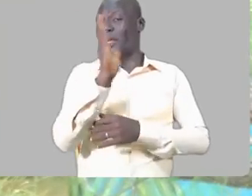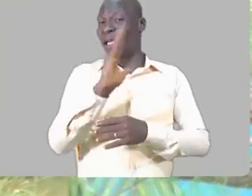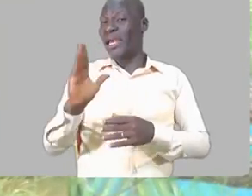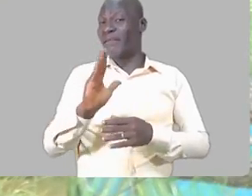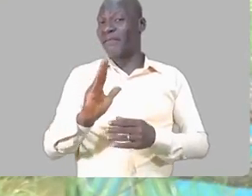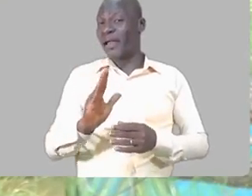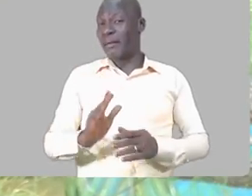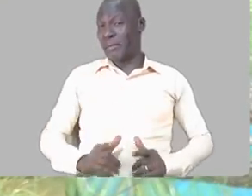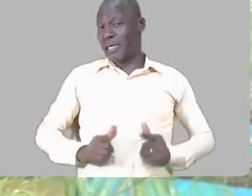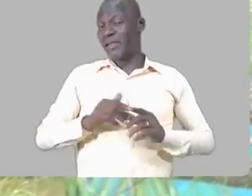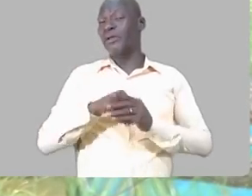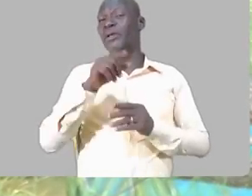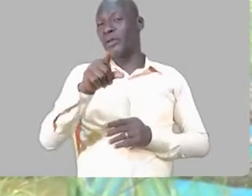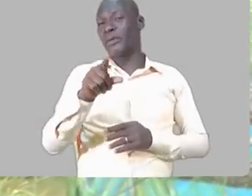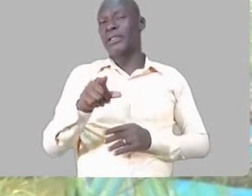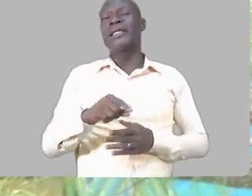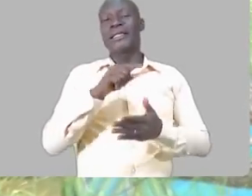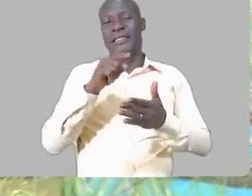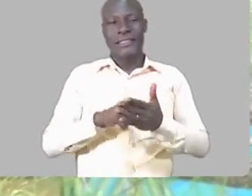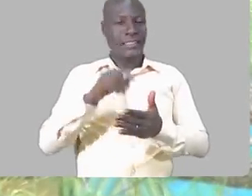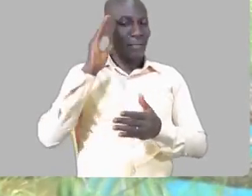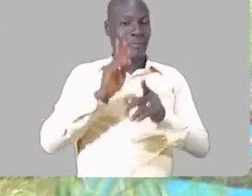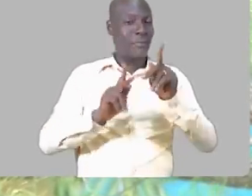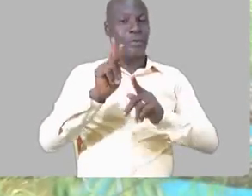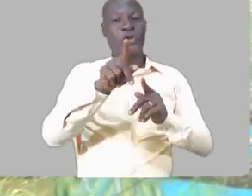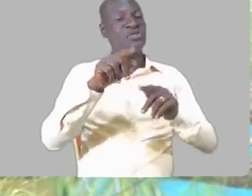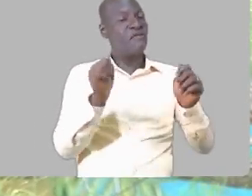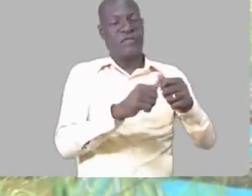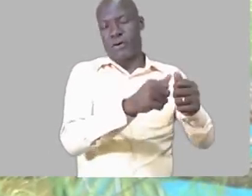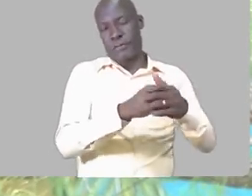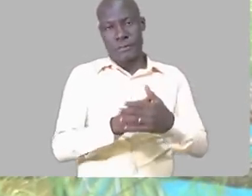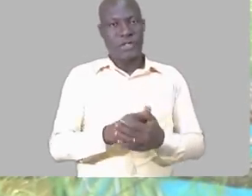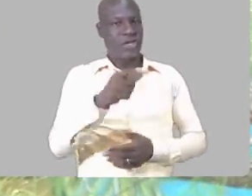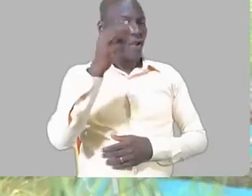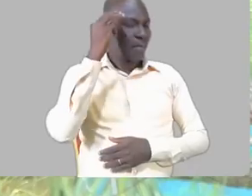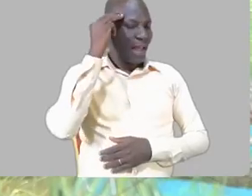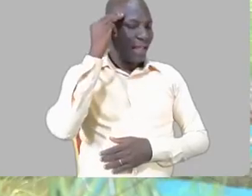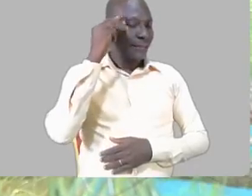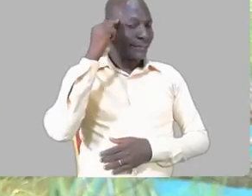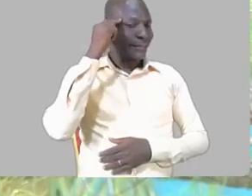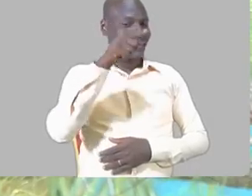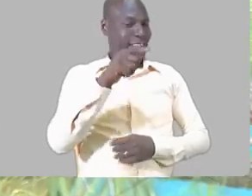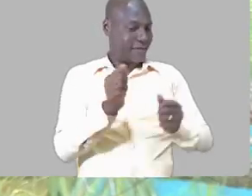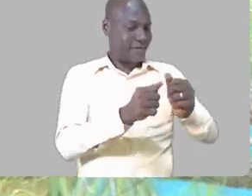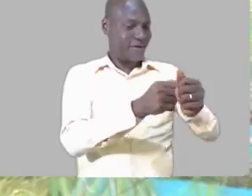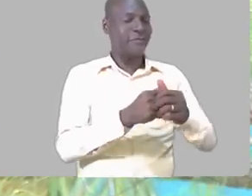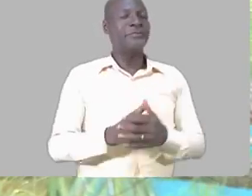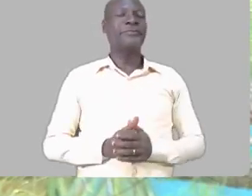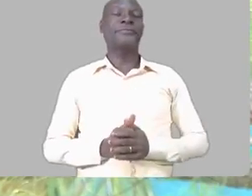mu a. Sankrofo we ena be ye role models. Wa gen chira wo se, we no twa se wo suesua wo